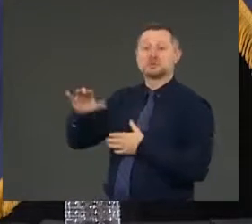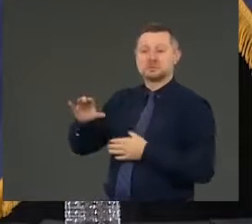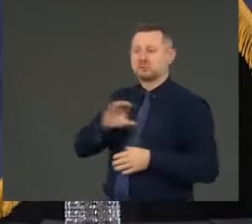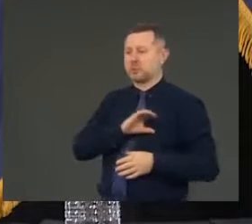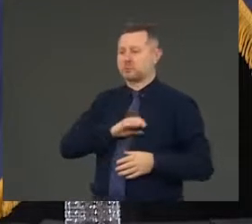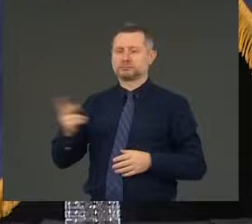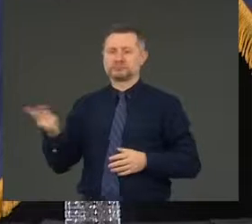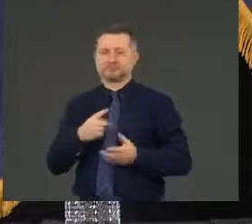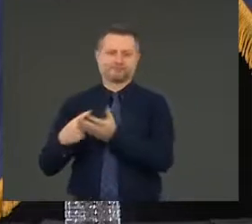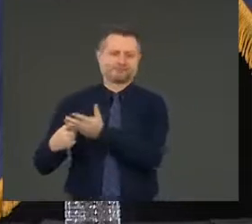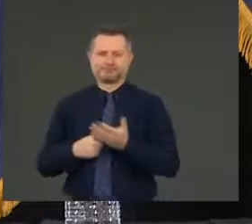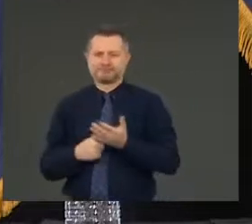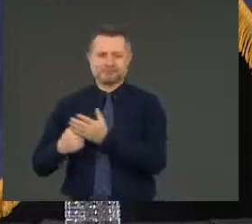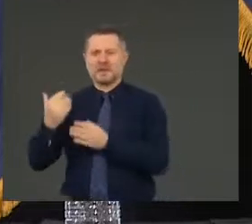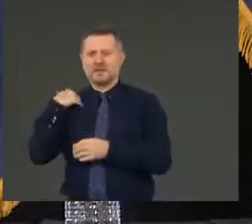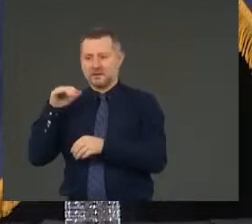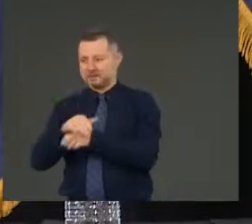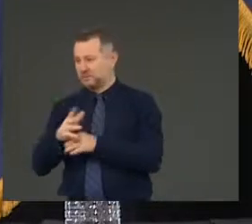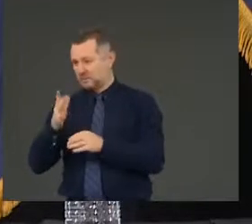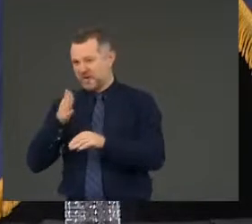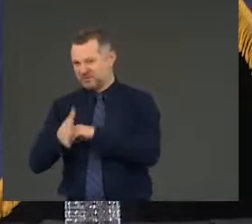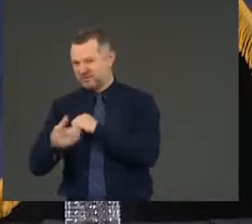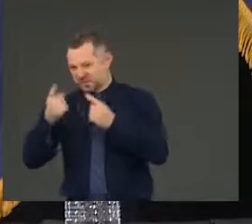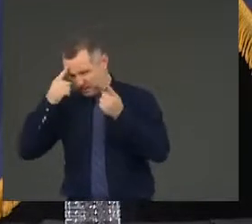they should.